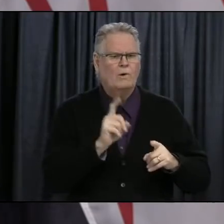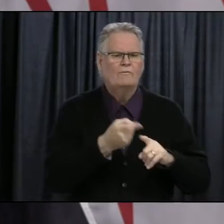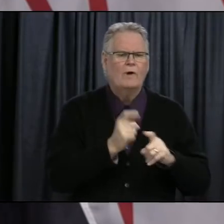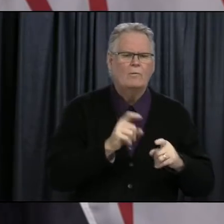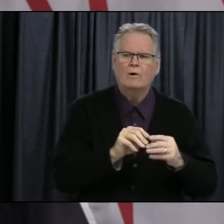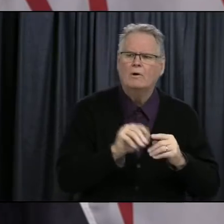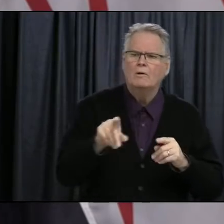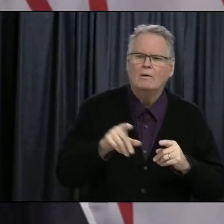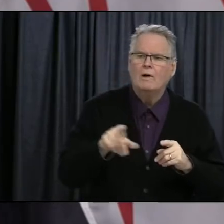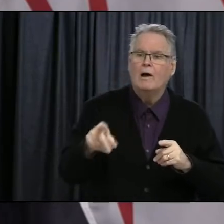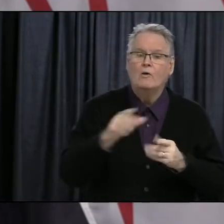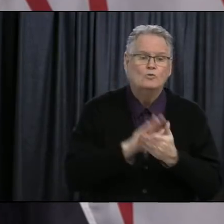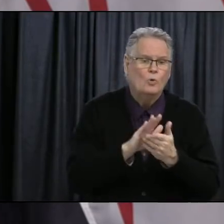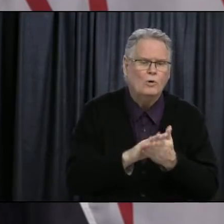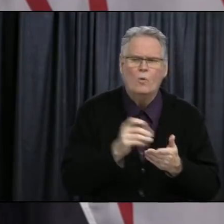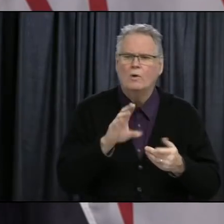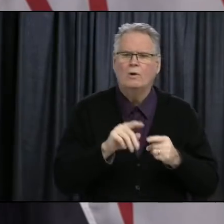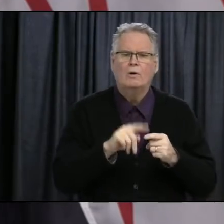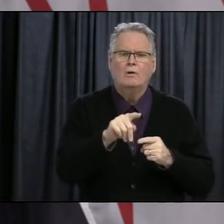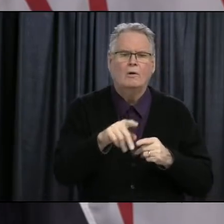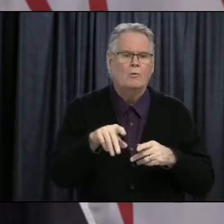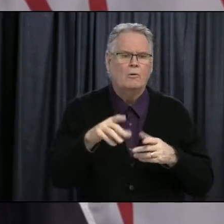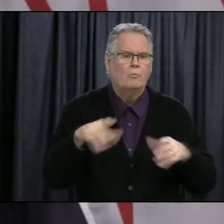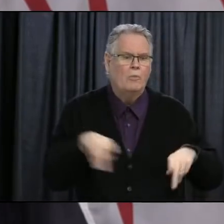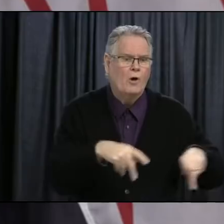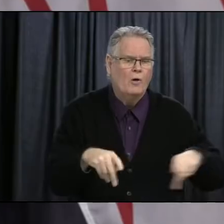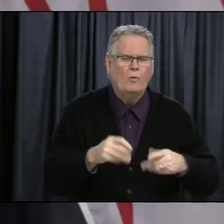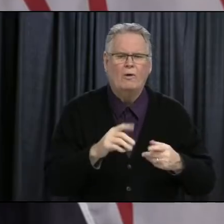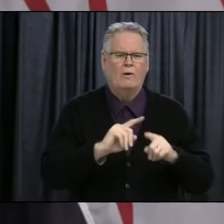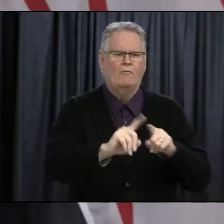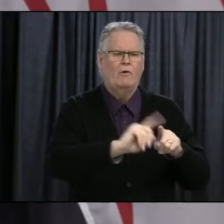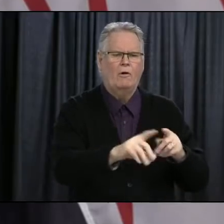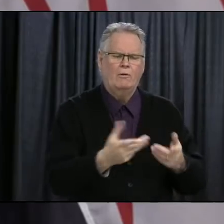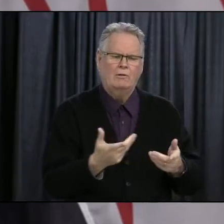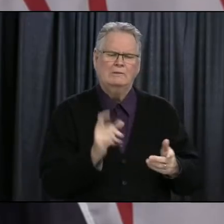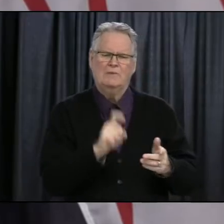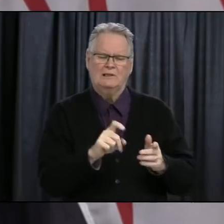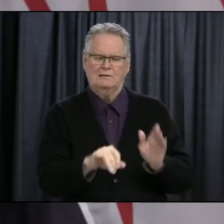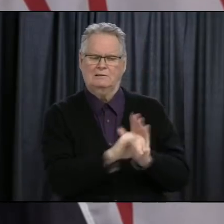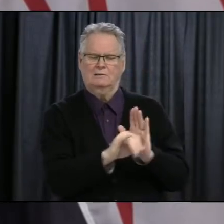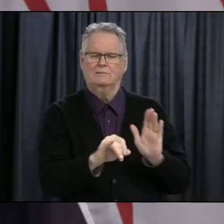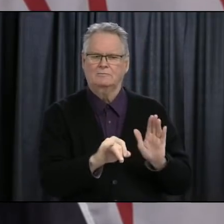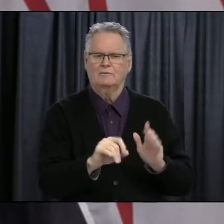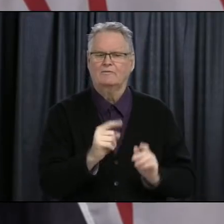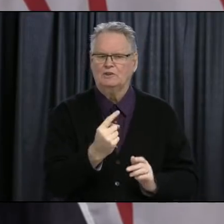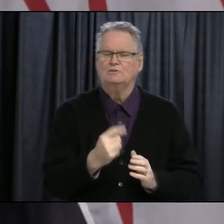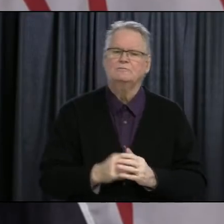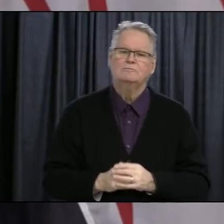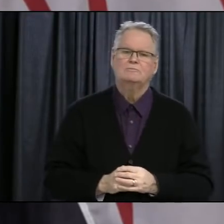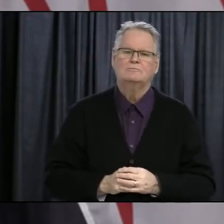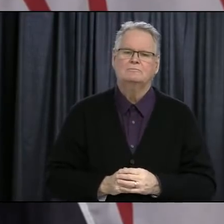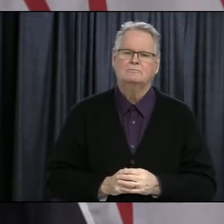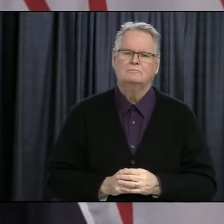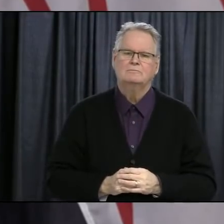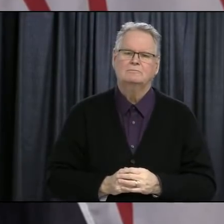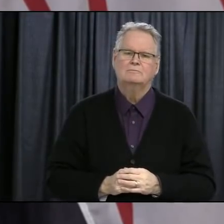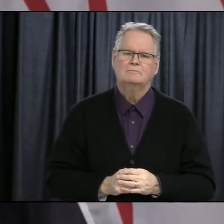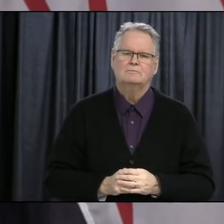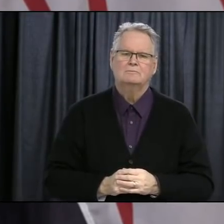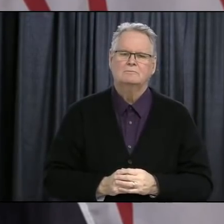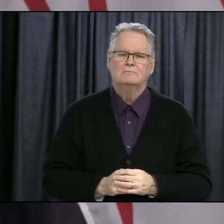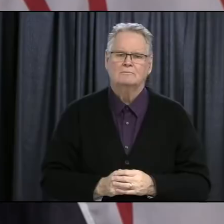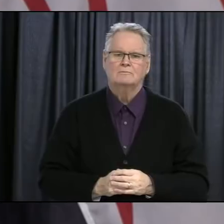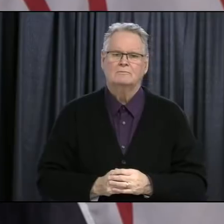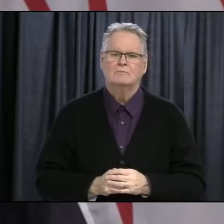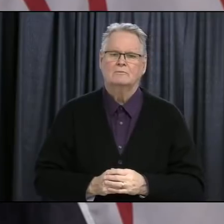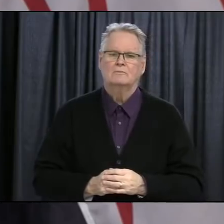that we're not seeing those non-epi-linked cases, those ones where we don't have a source. And then